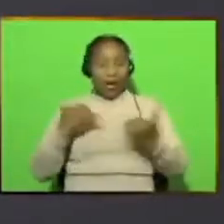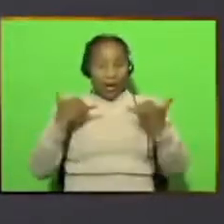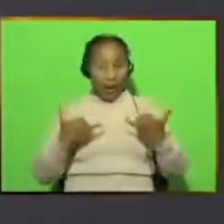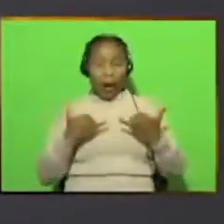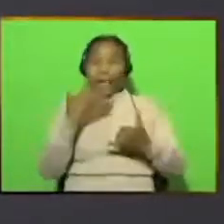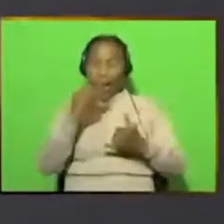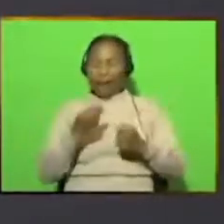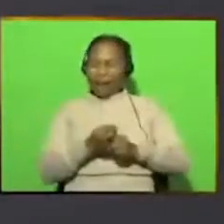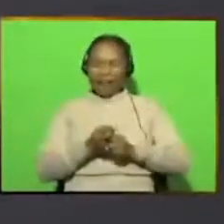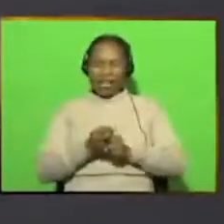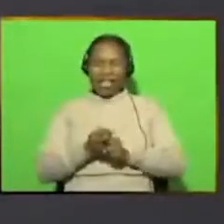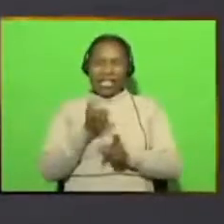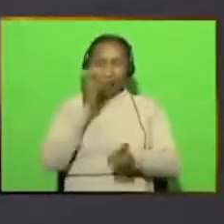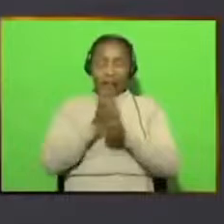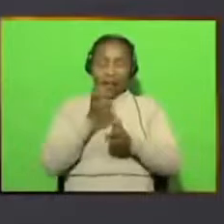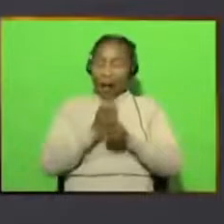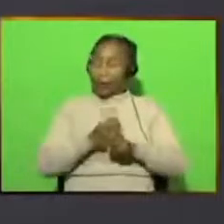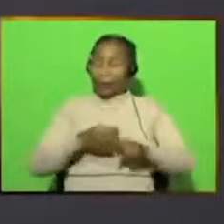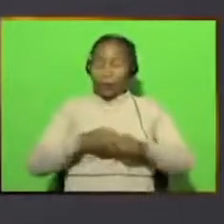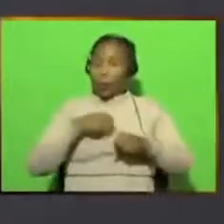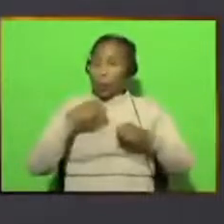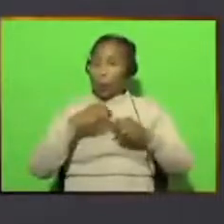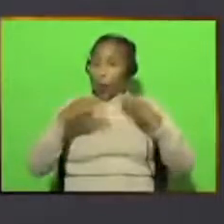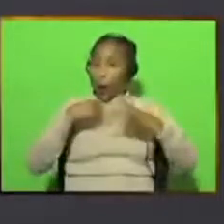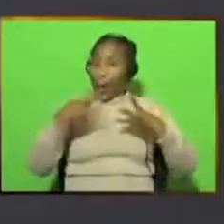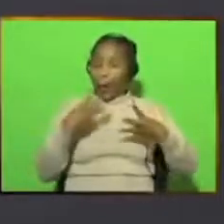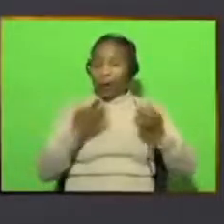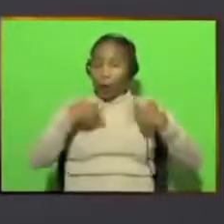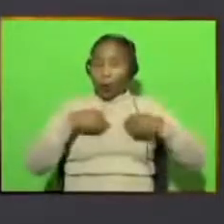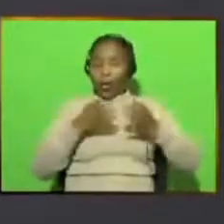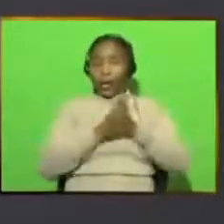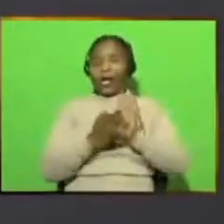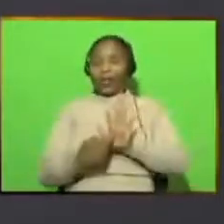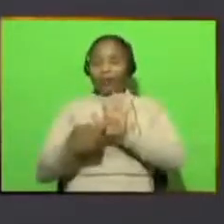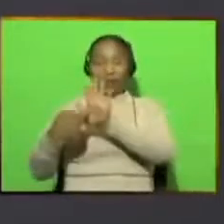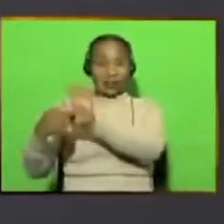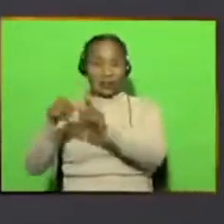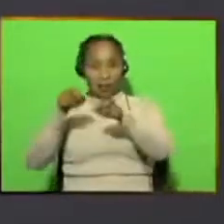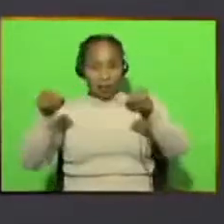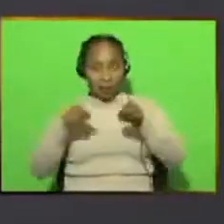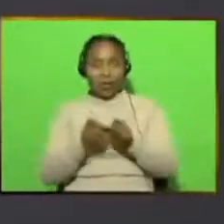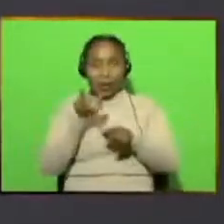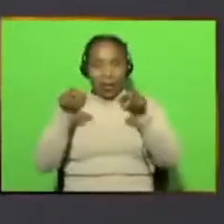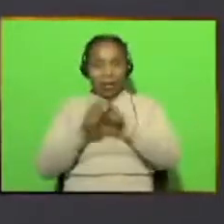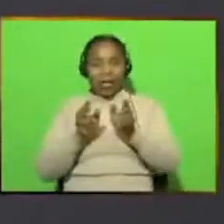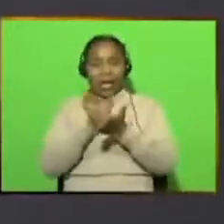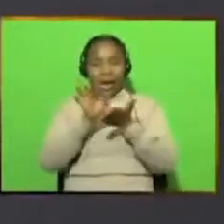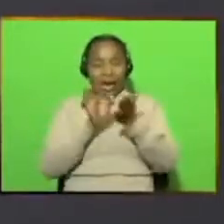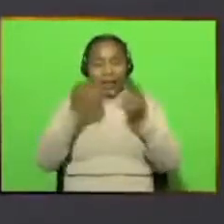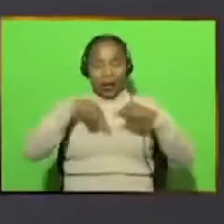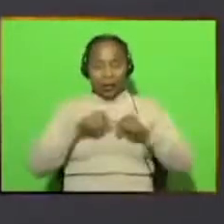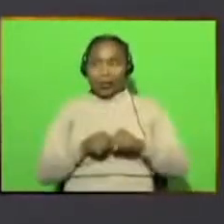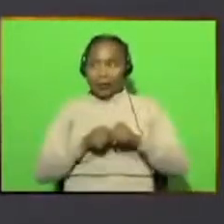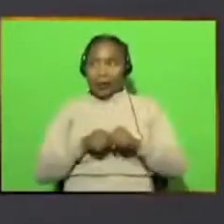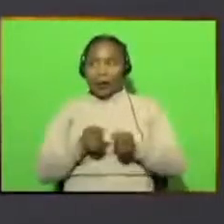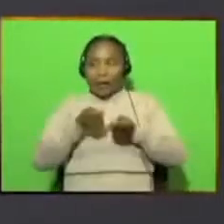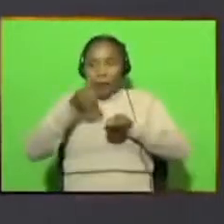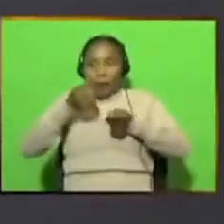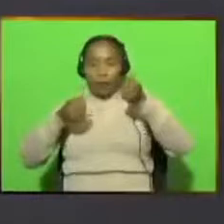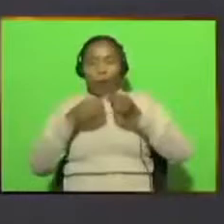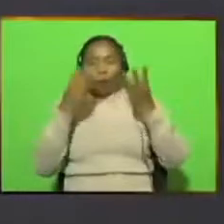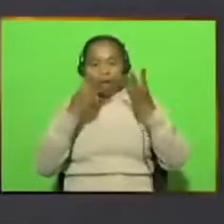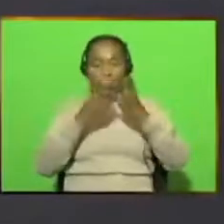public representatives. Fewer people trust the political system. Fewer people are